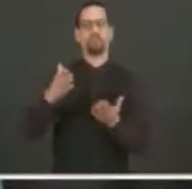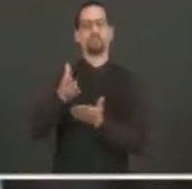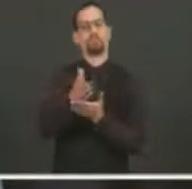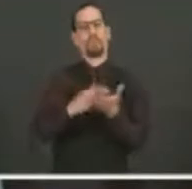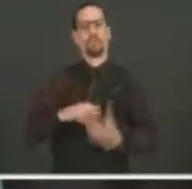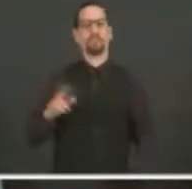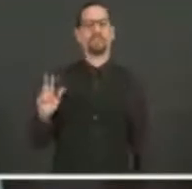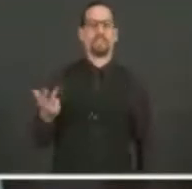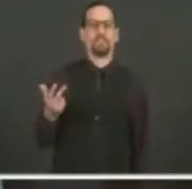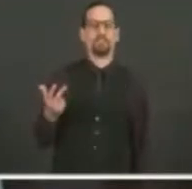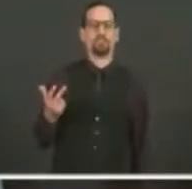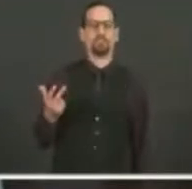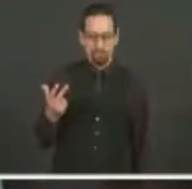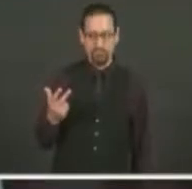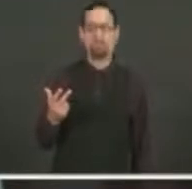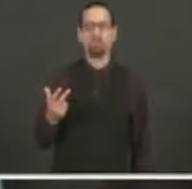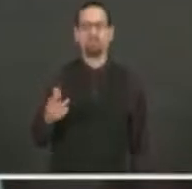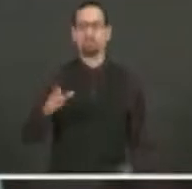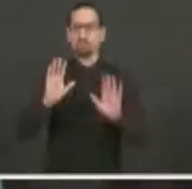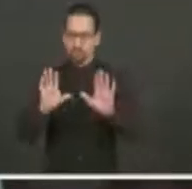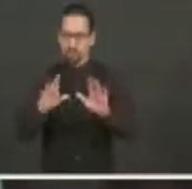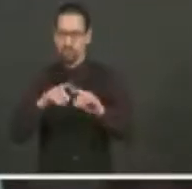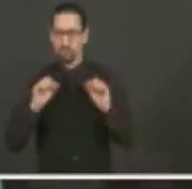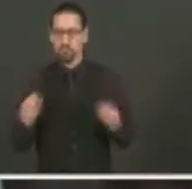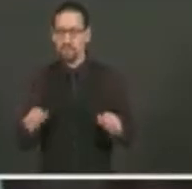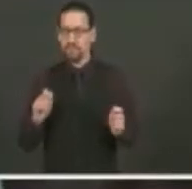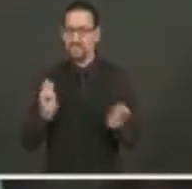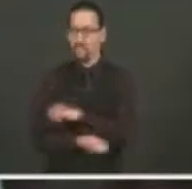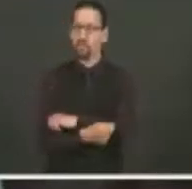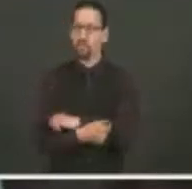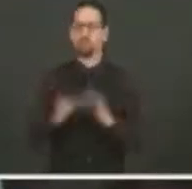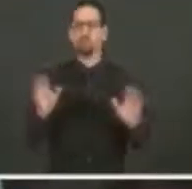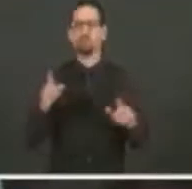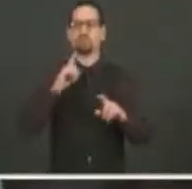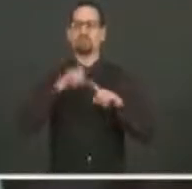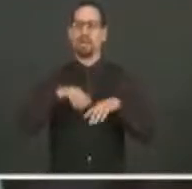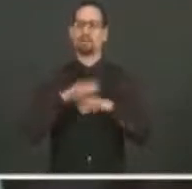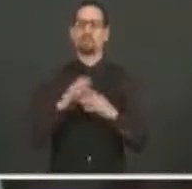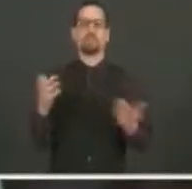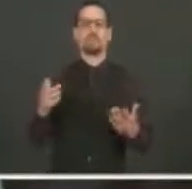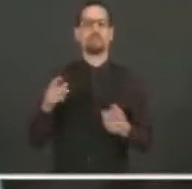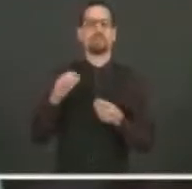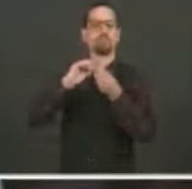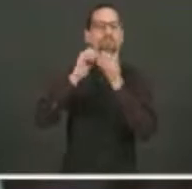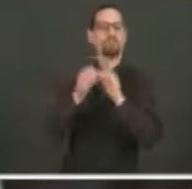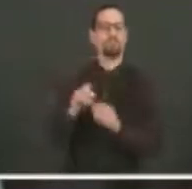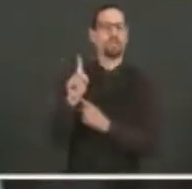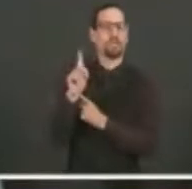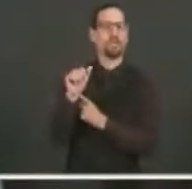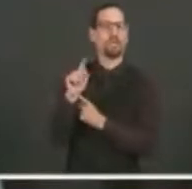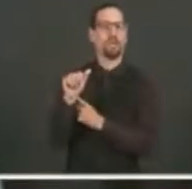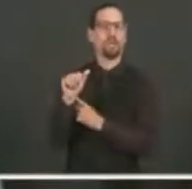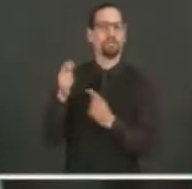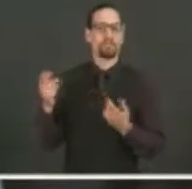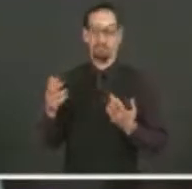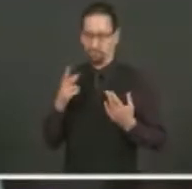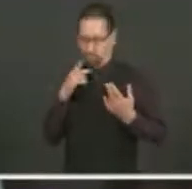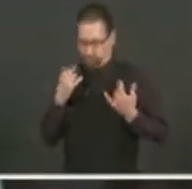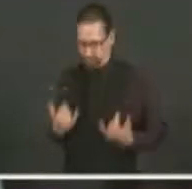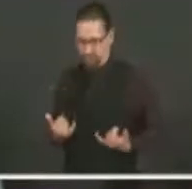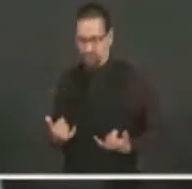What could change that? I mean, the data that we'll be getting in between now and the 29th